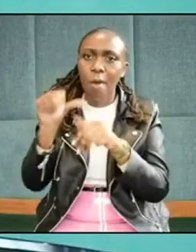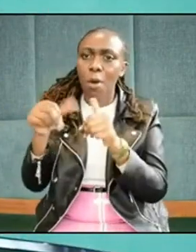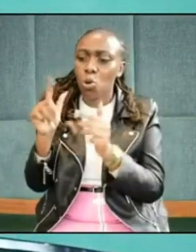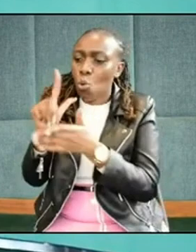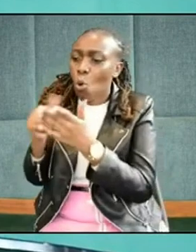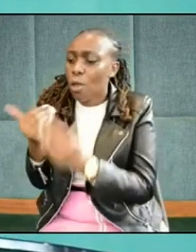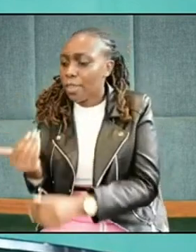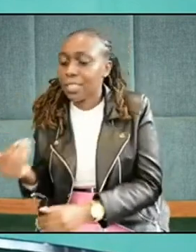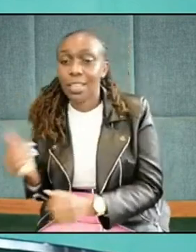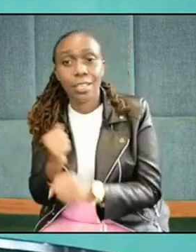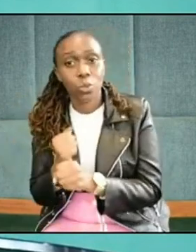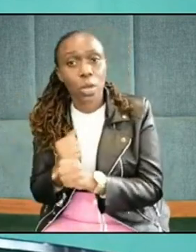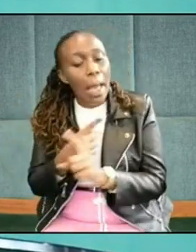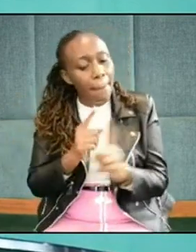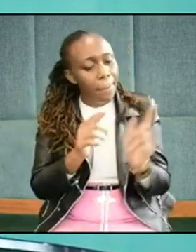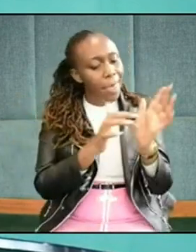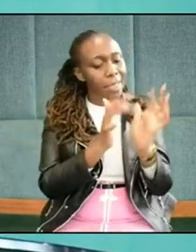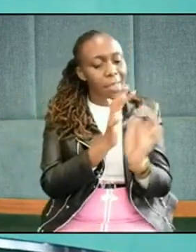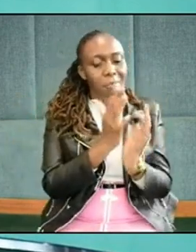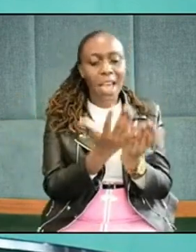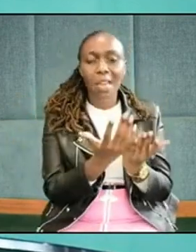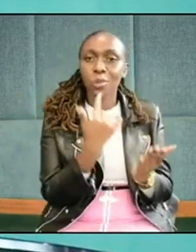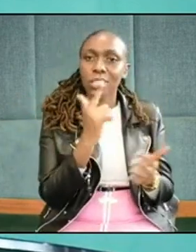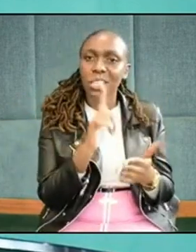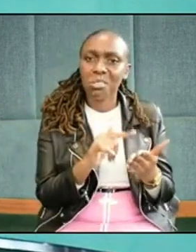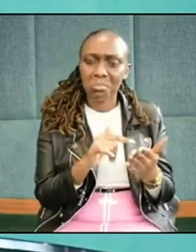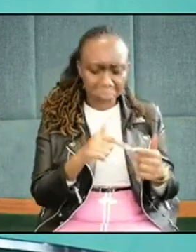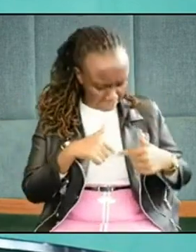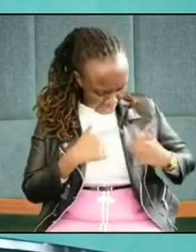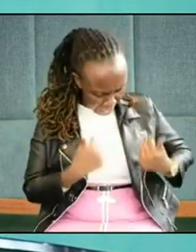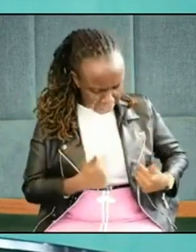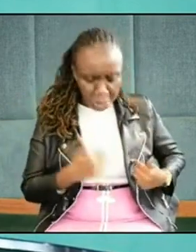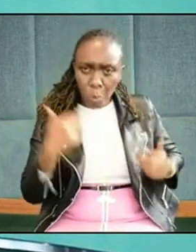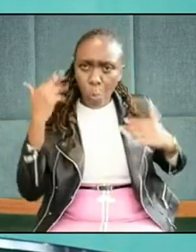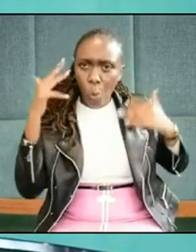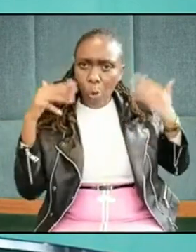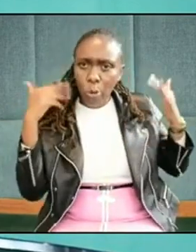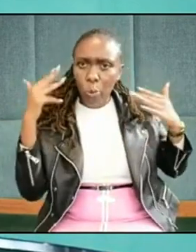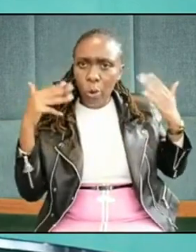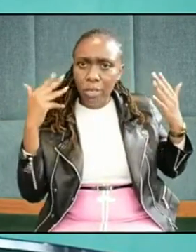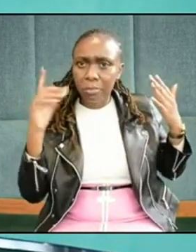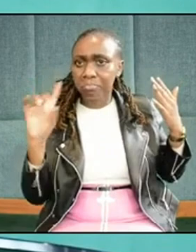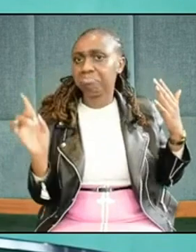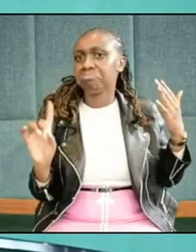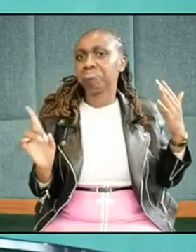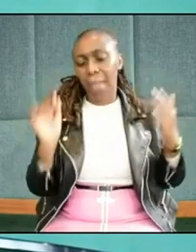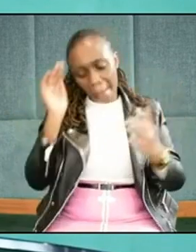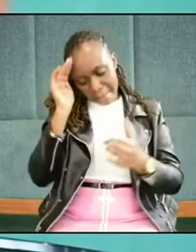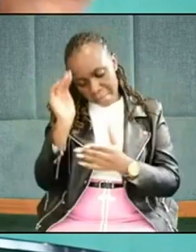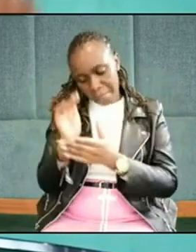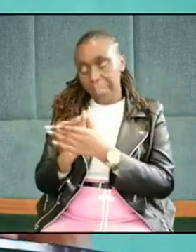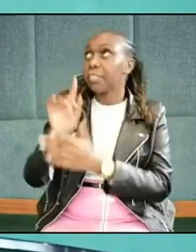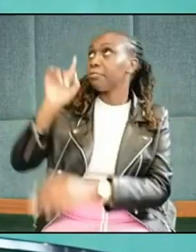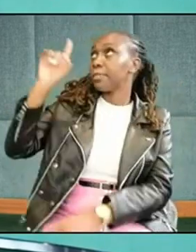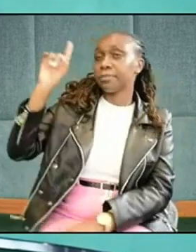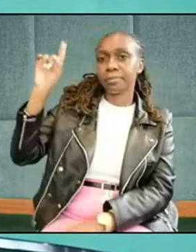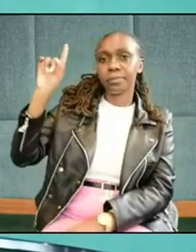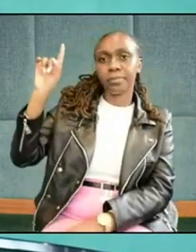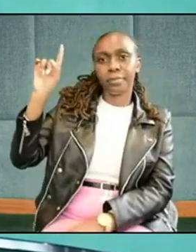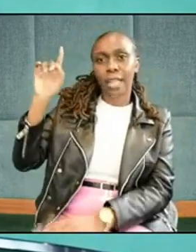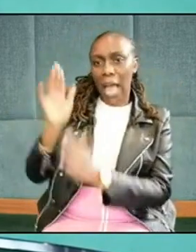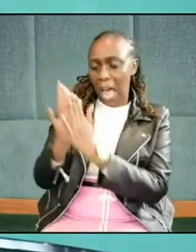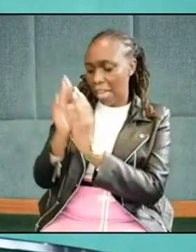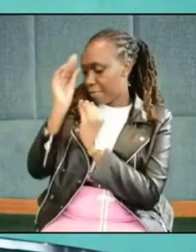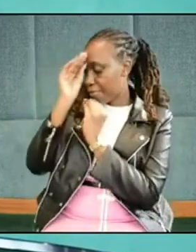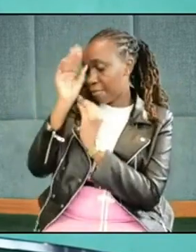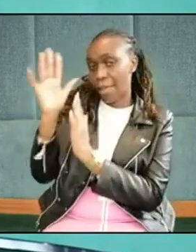doing. But the Bible says, "Let not your heart be troubled." The answer is, believe in me and believe also in the